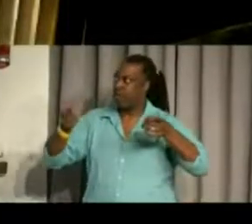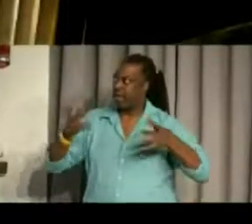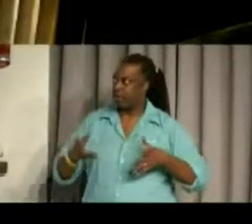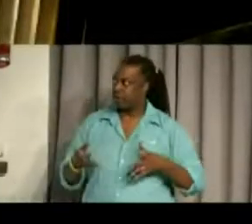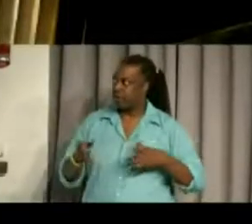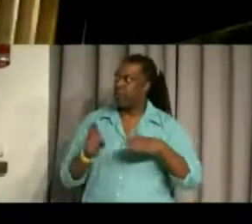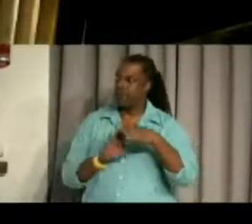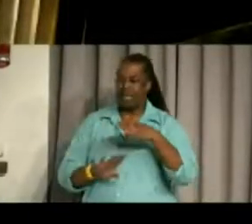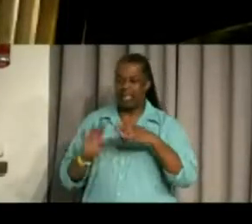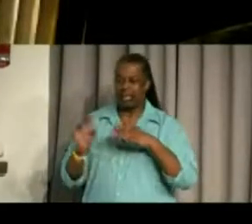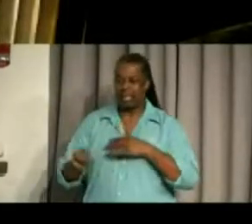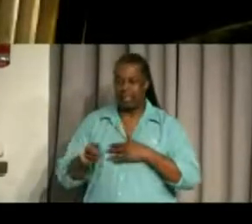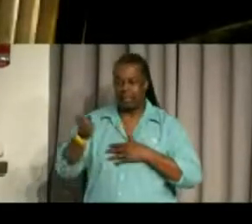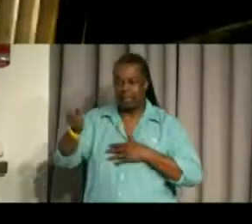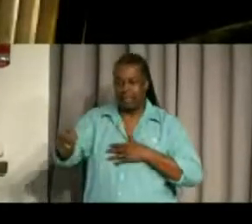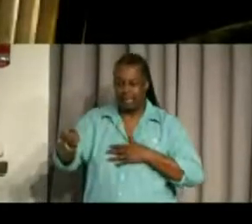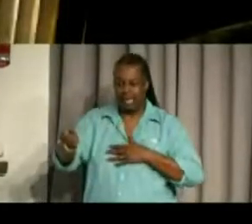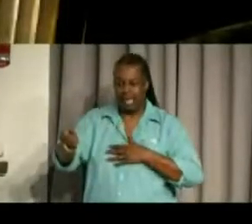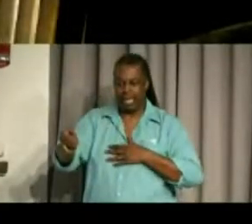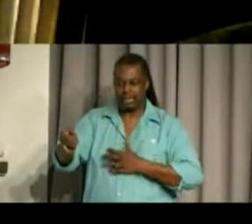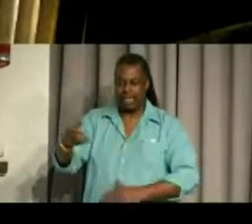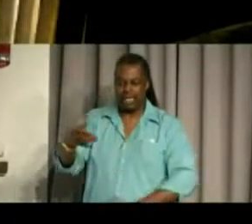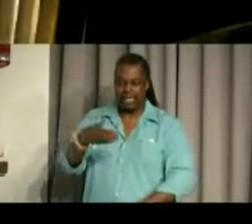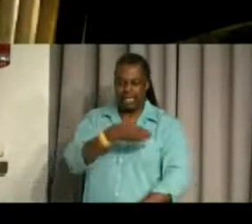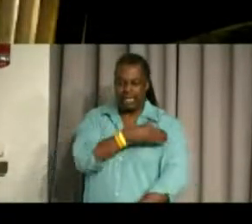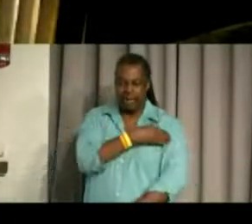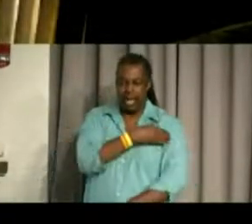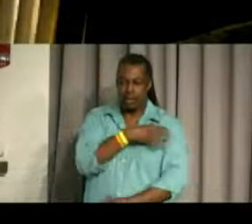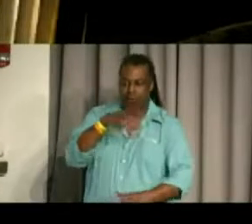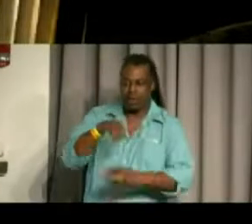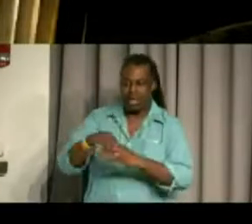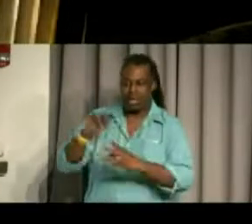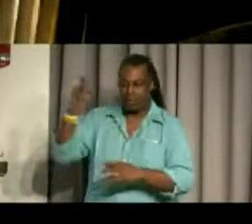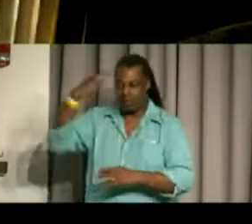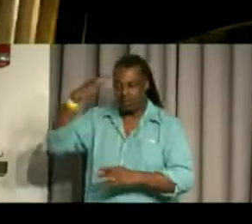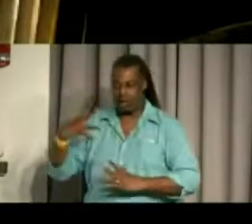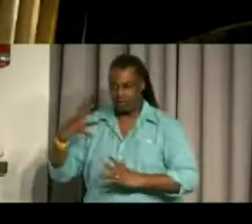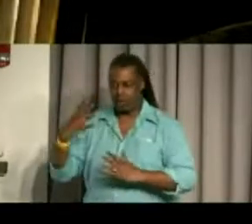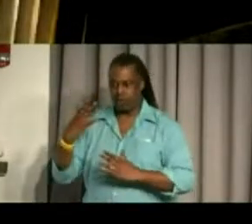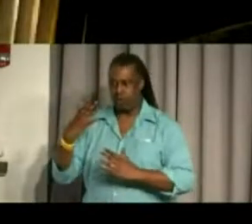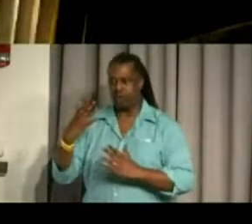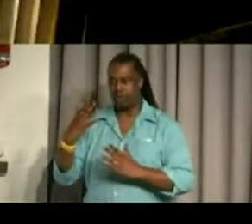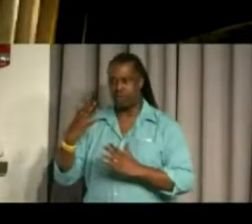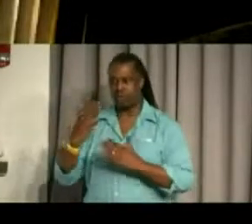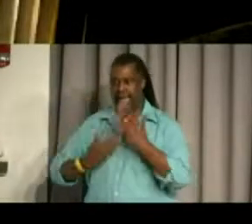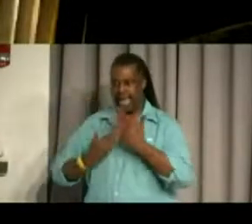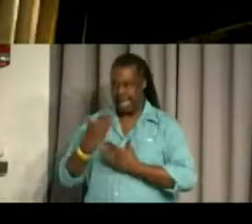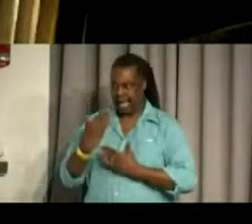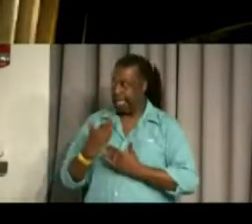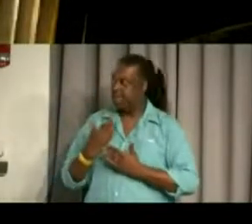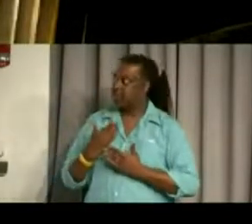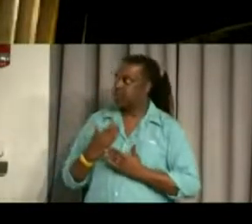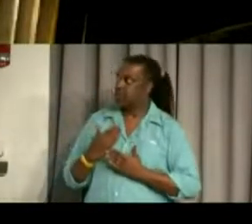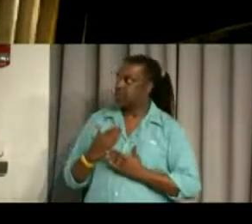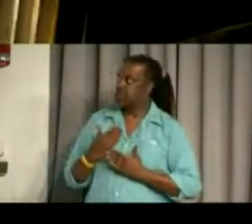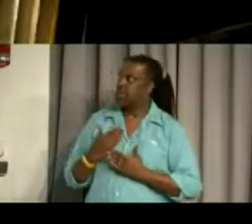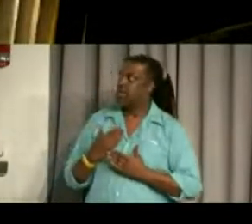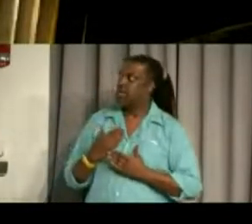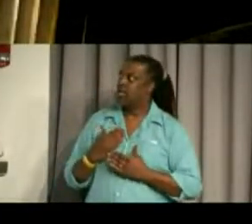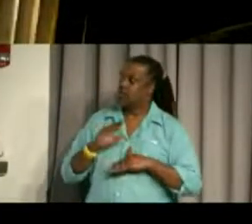essentially placed the power within the hands of the governor to place all municipal